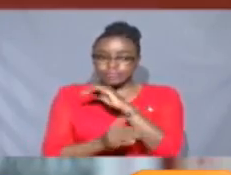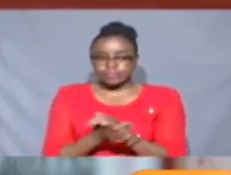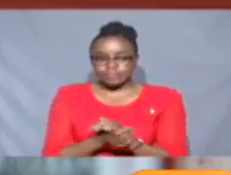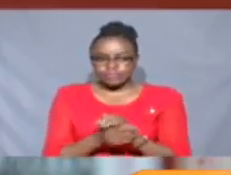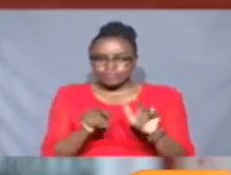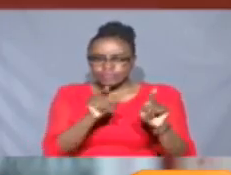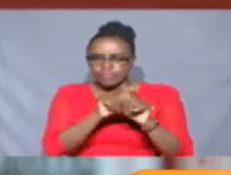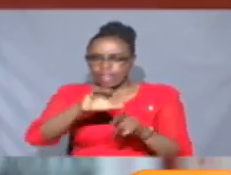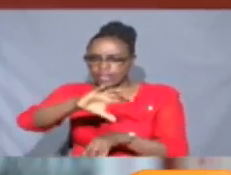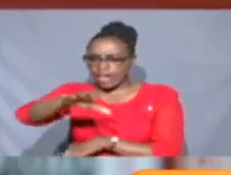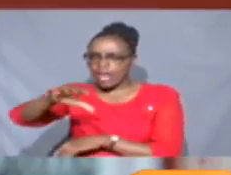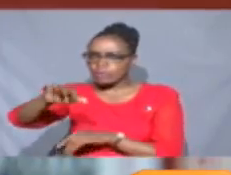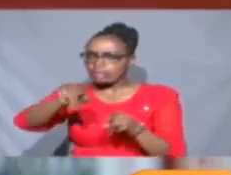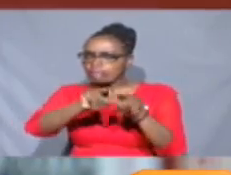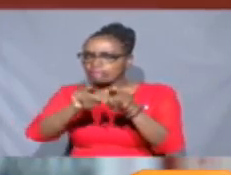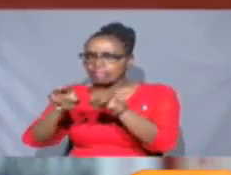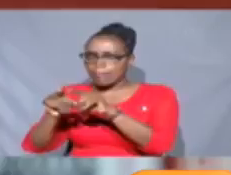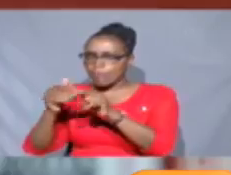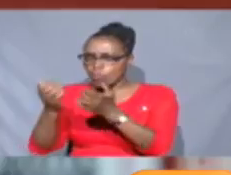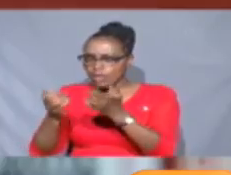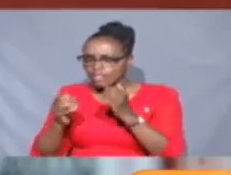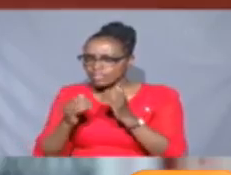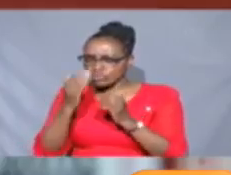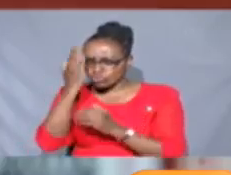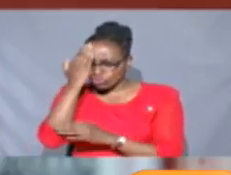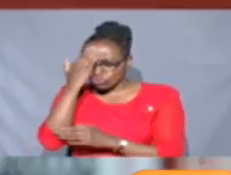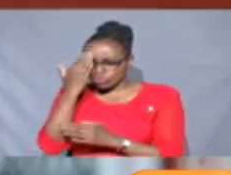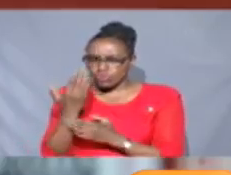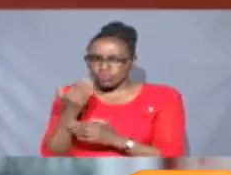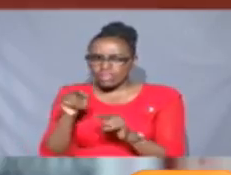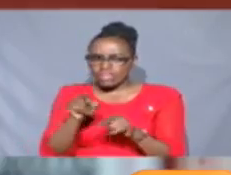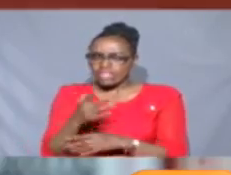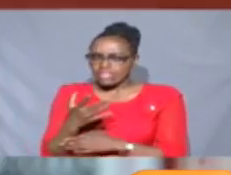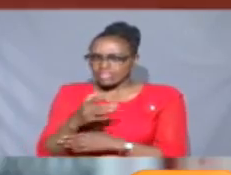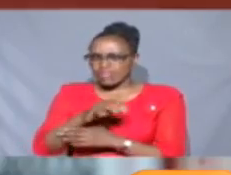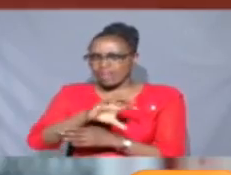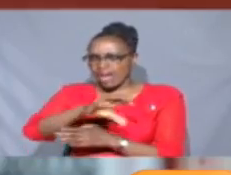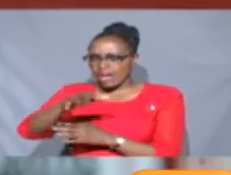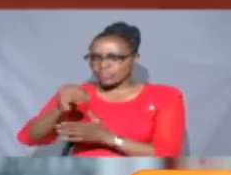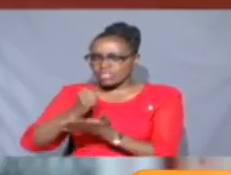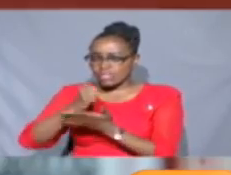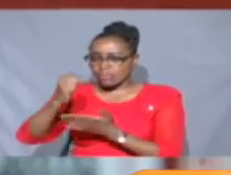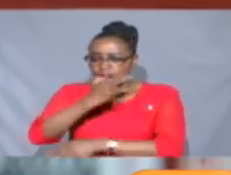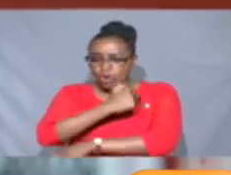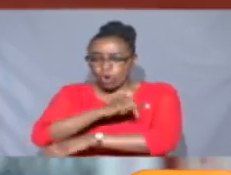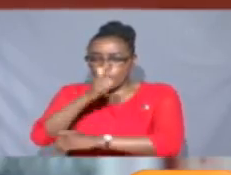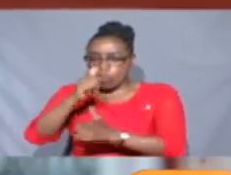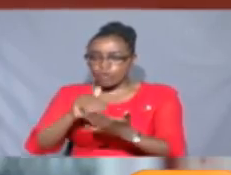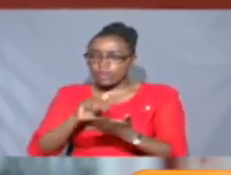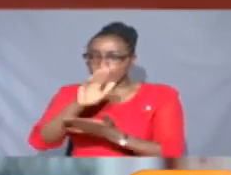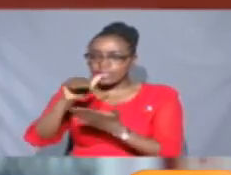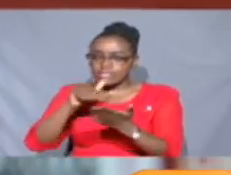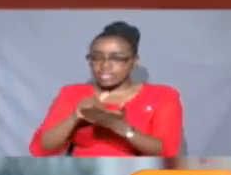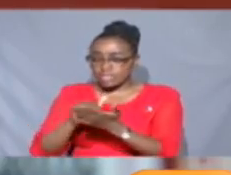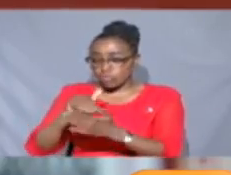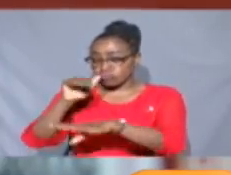so in the counties, that we need to identify designated county referral hospitals that will just be centers of